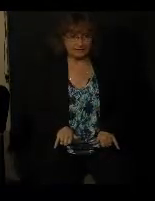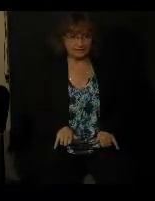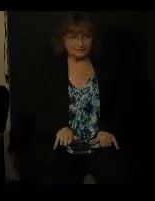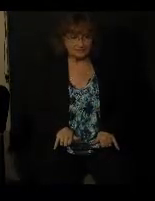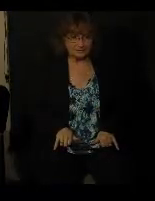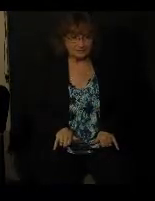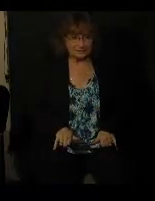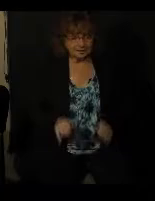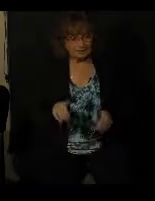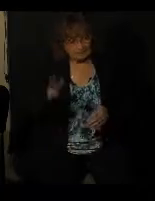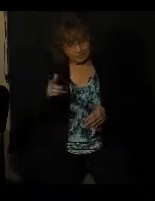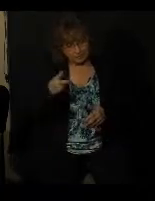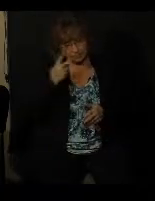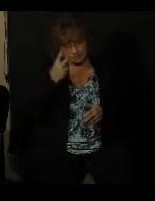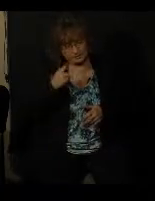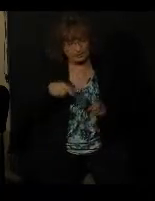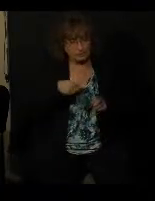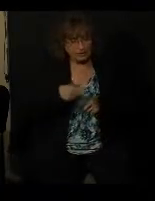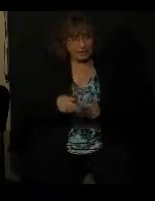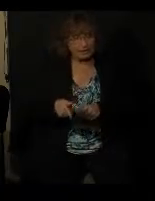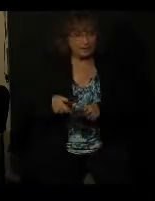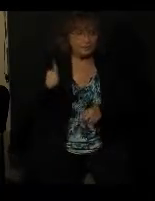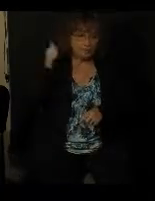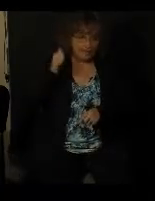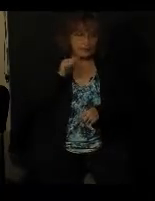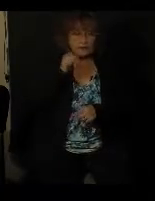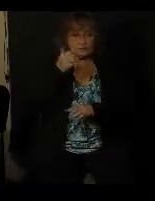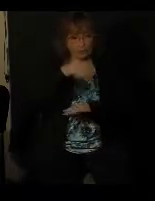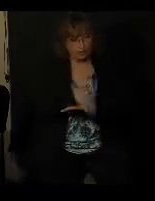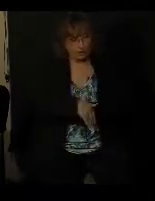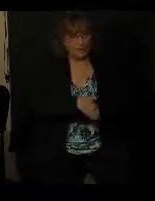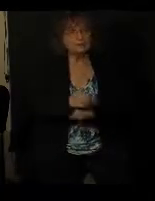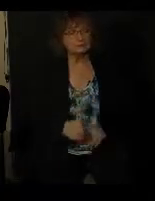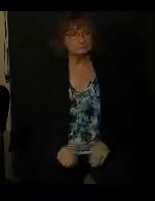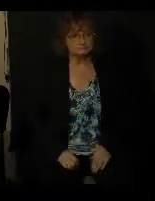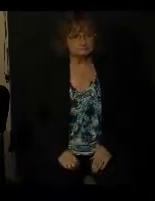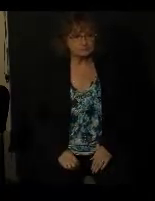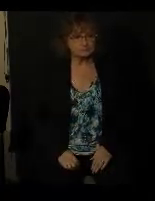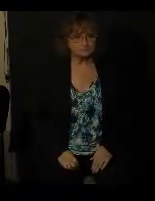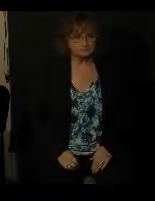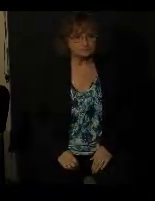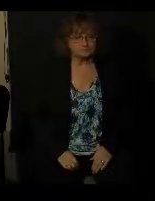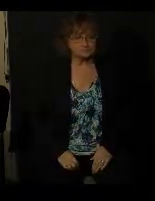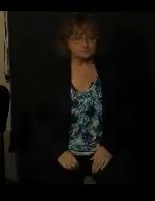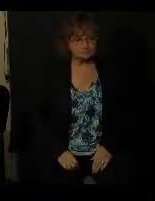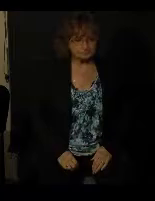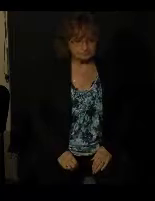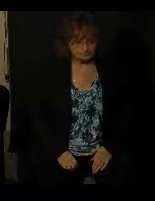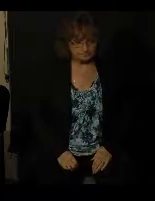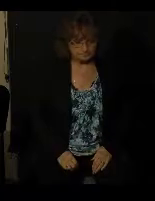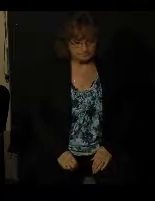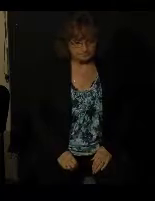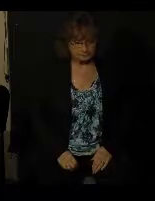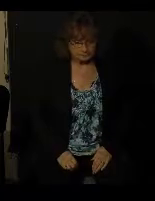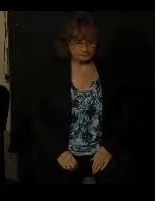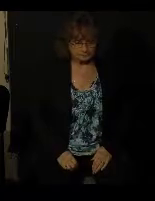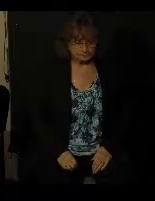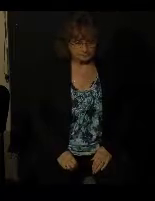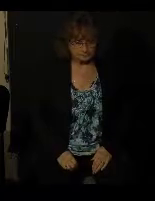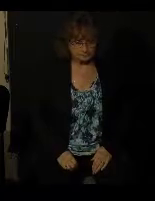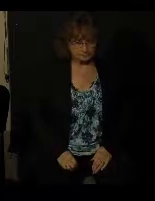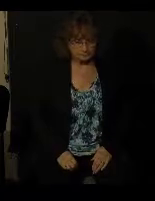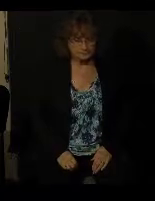in the chair where we were sitting, or on the floor. I left my glasses, but the good news is I brought my large print